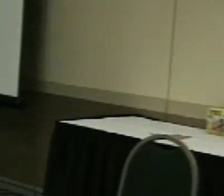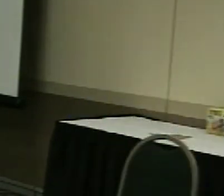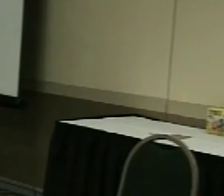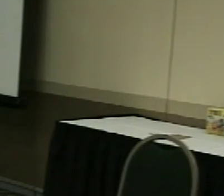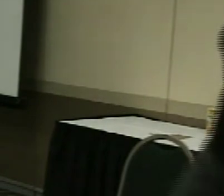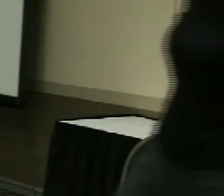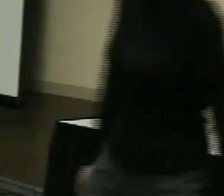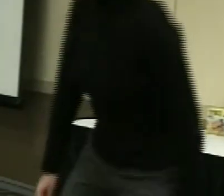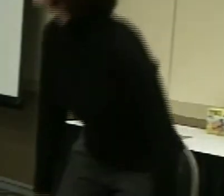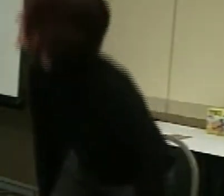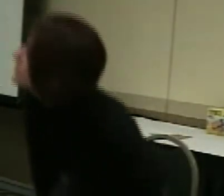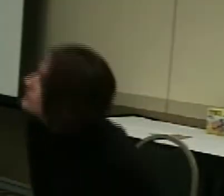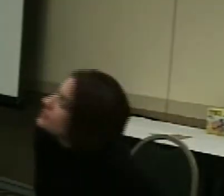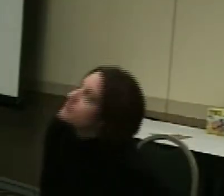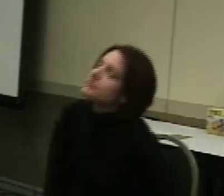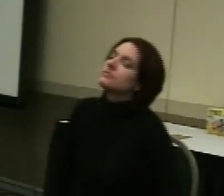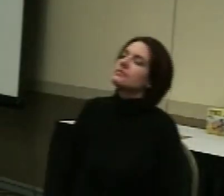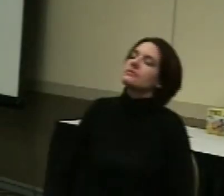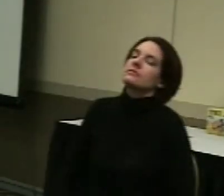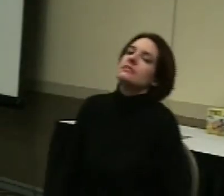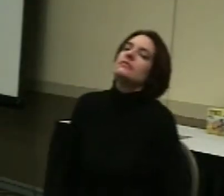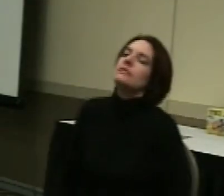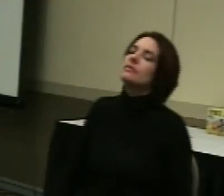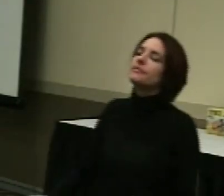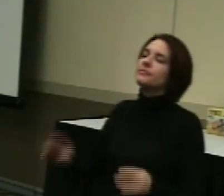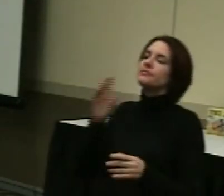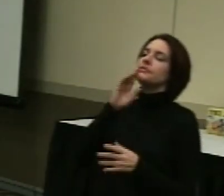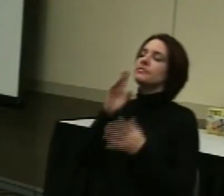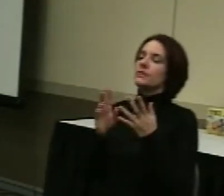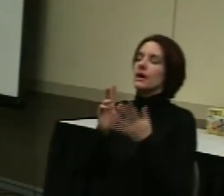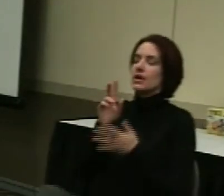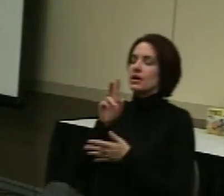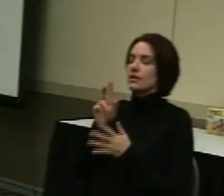got some little things here to consider.